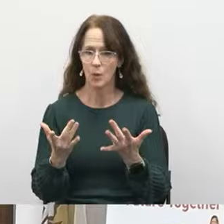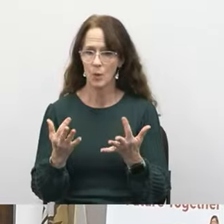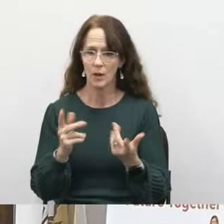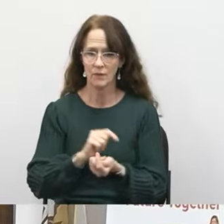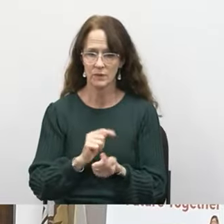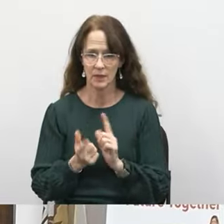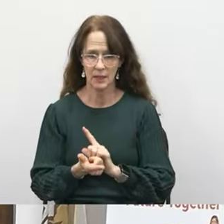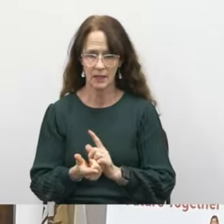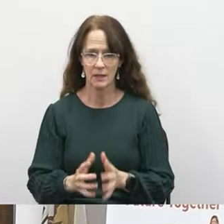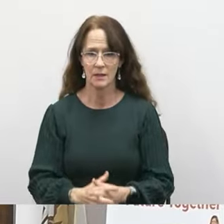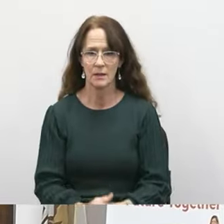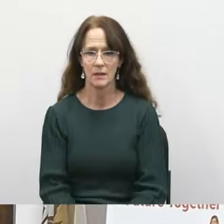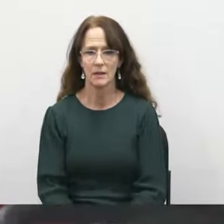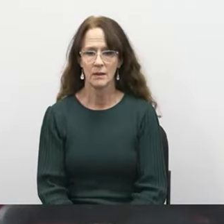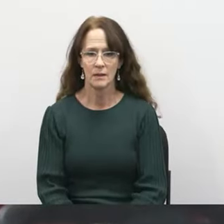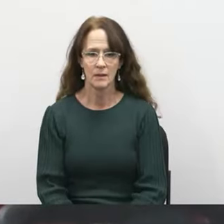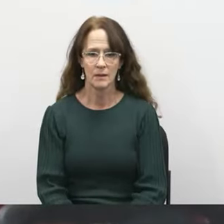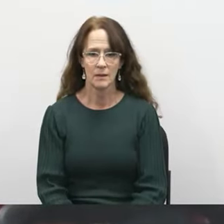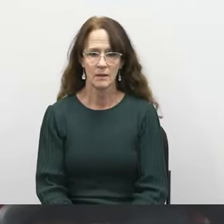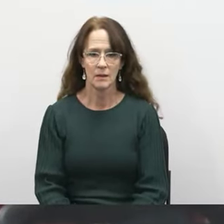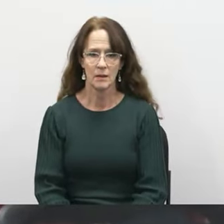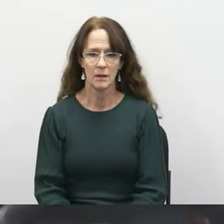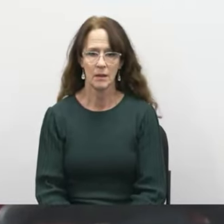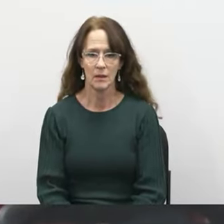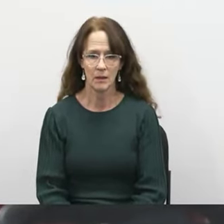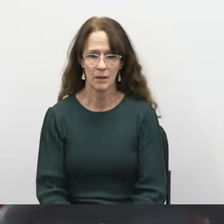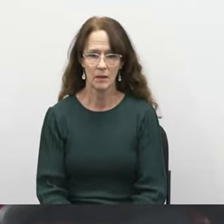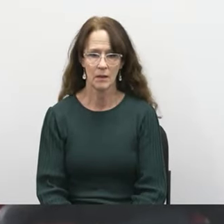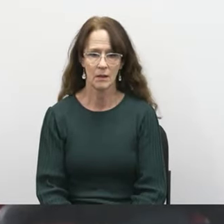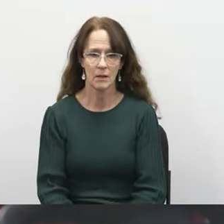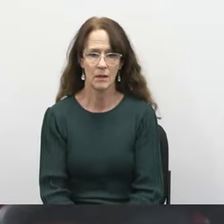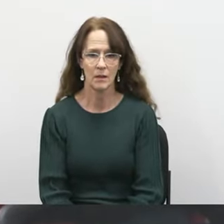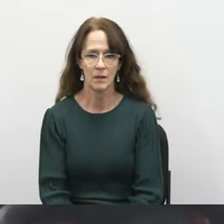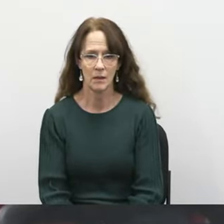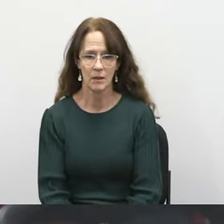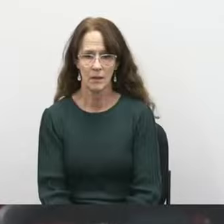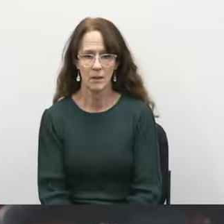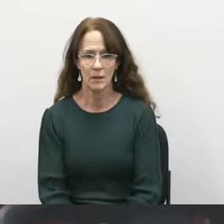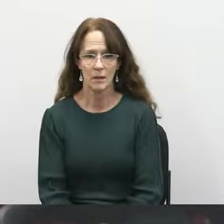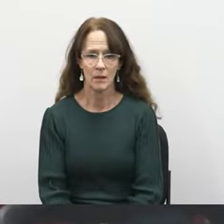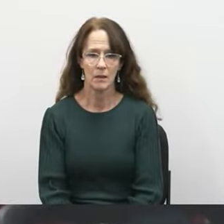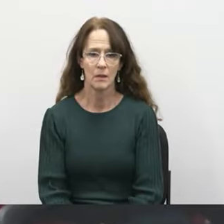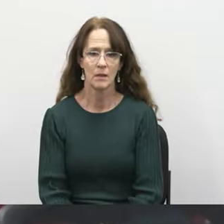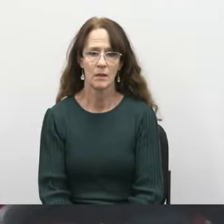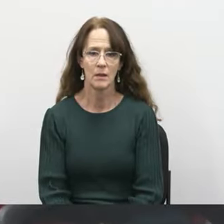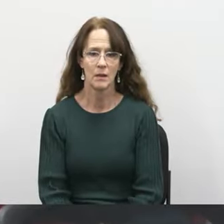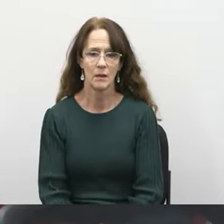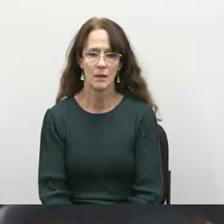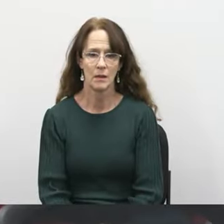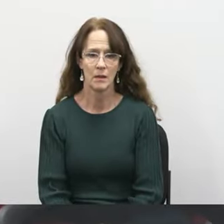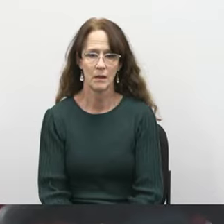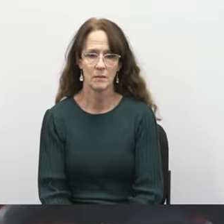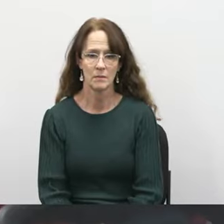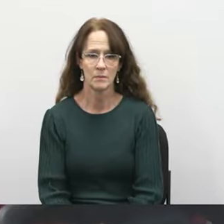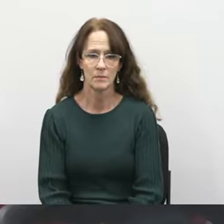Mi motivo es expresarles mi preocupación por el Centro de Bienestar.